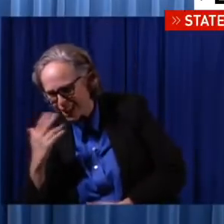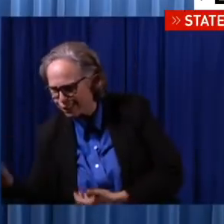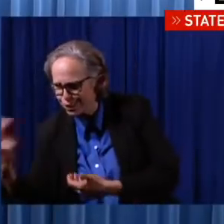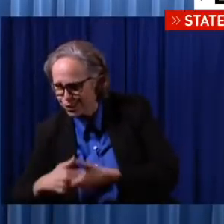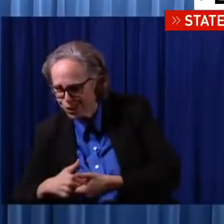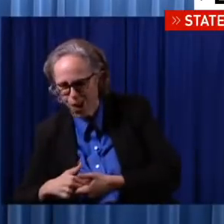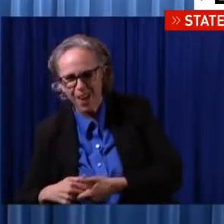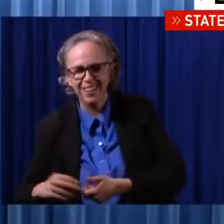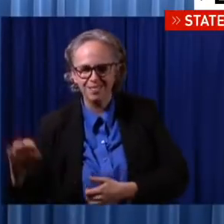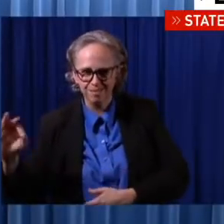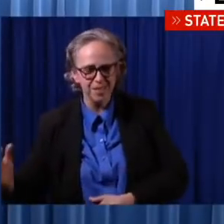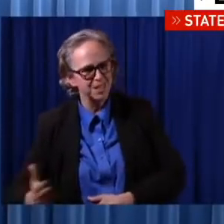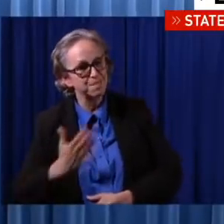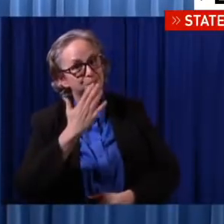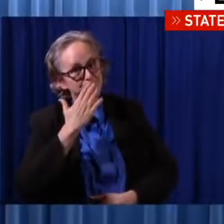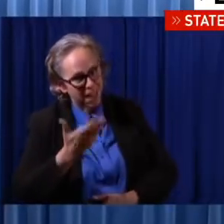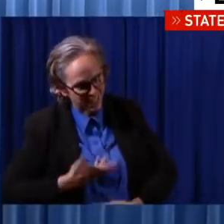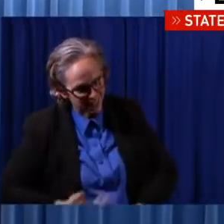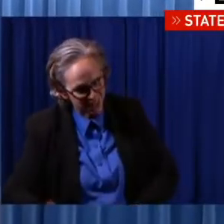Thank you for having me. Thank you.